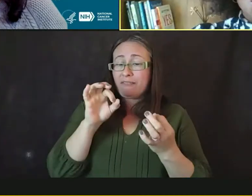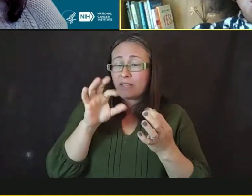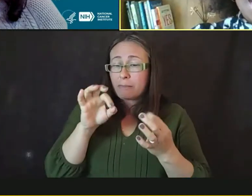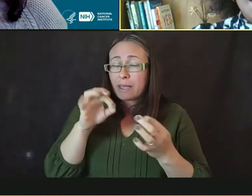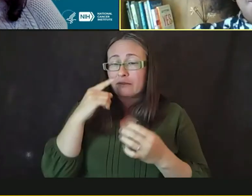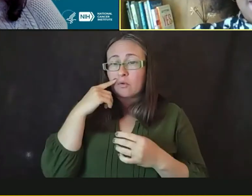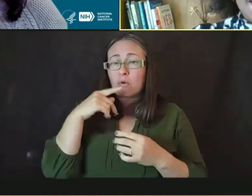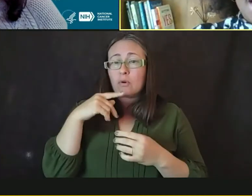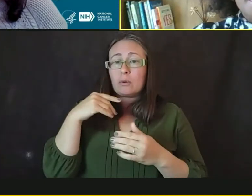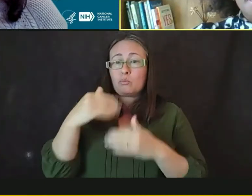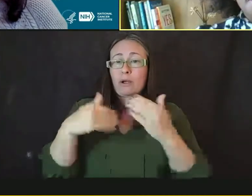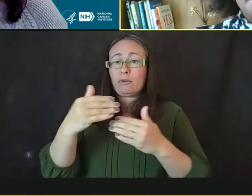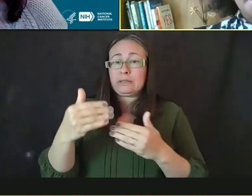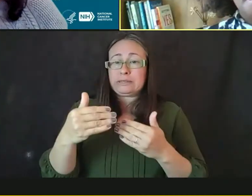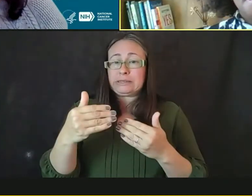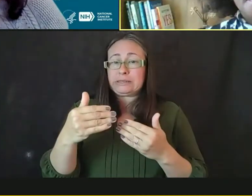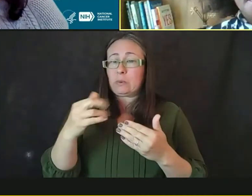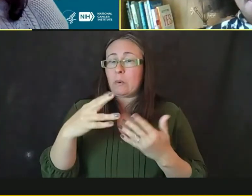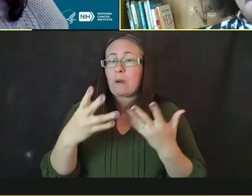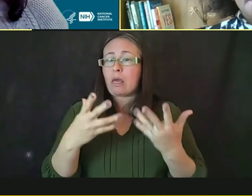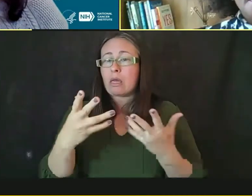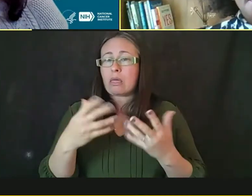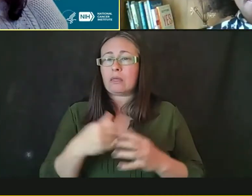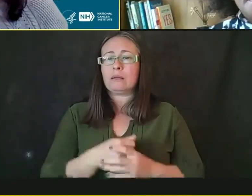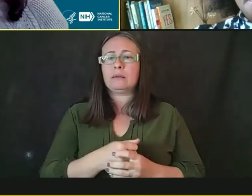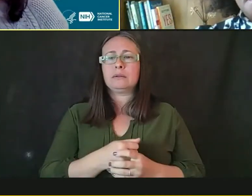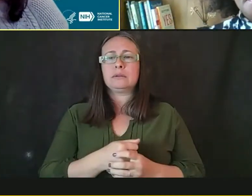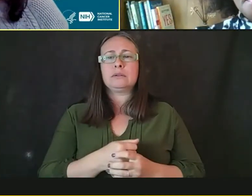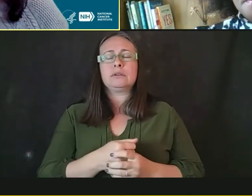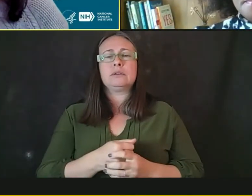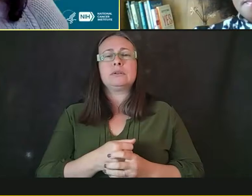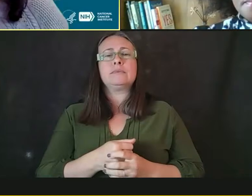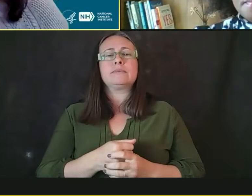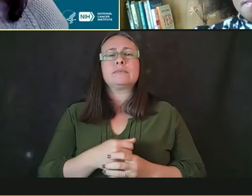the PO? Should I expect that? Yeah, so